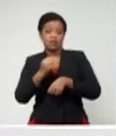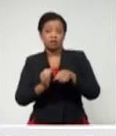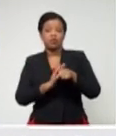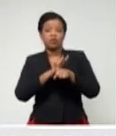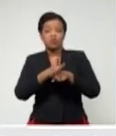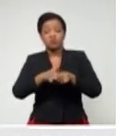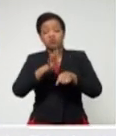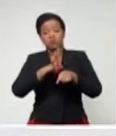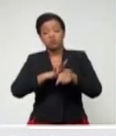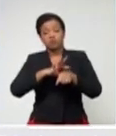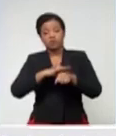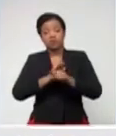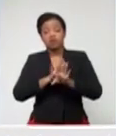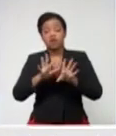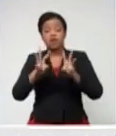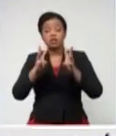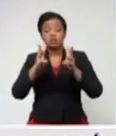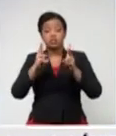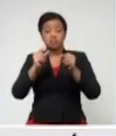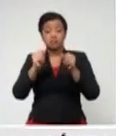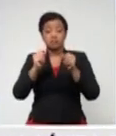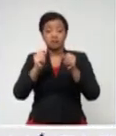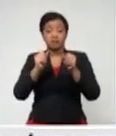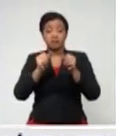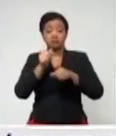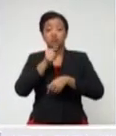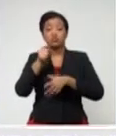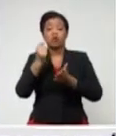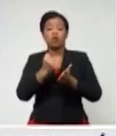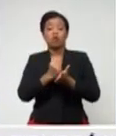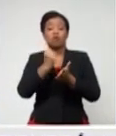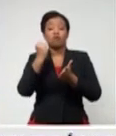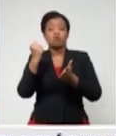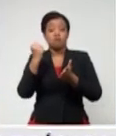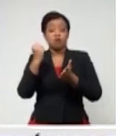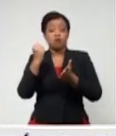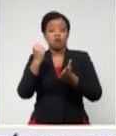185 countries. There are currently